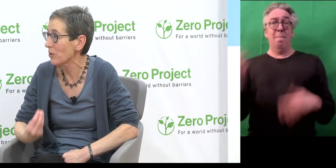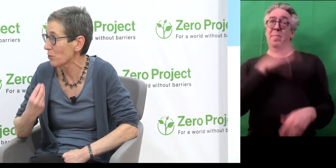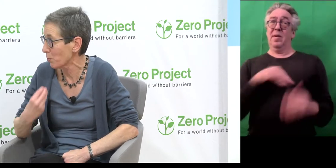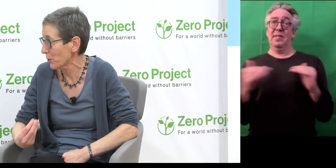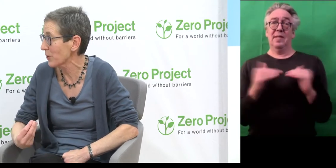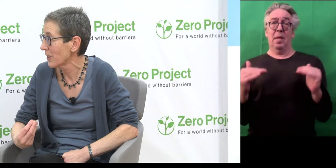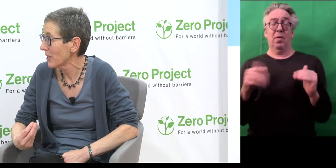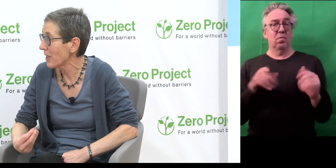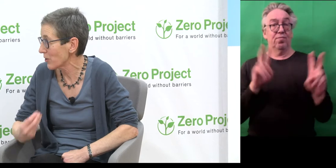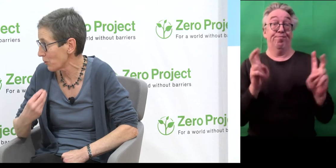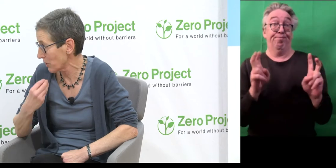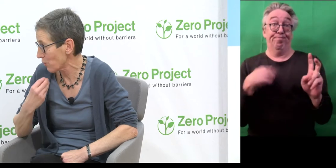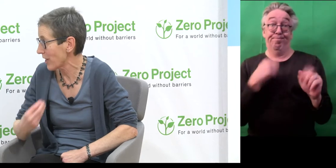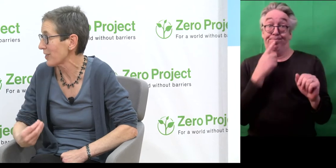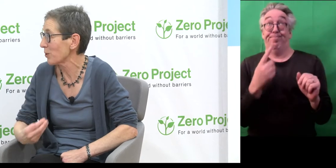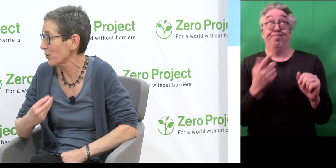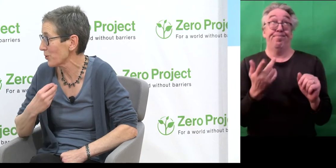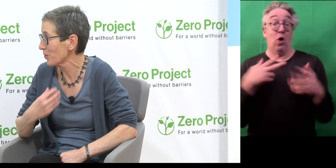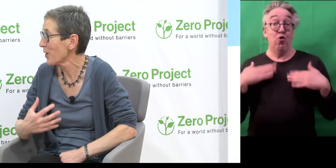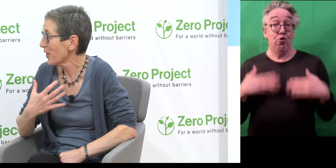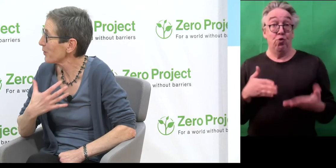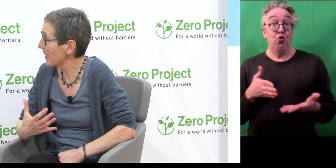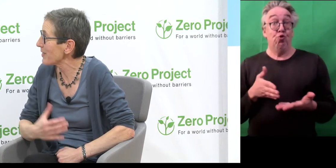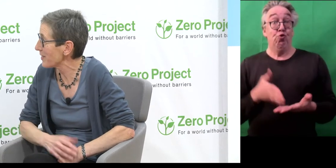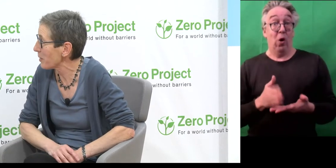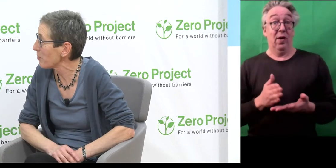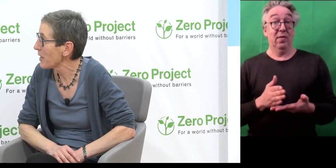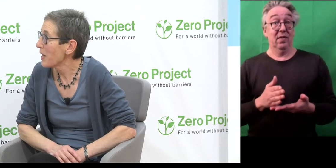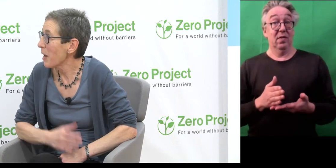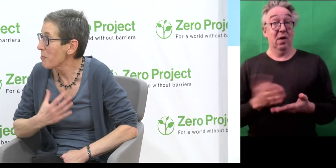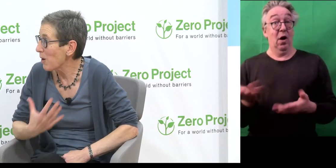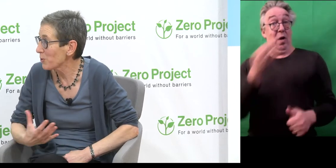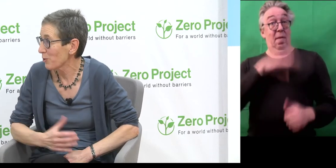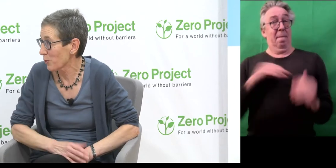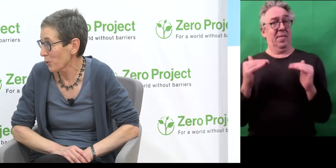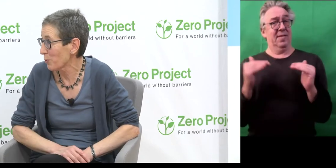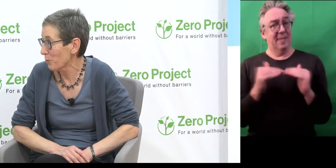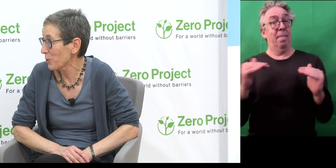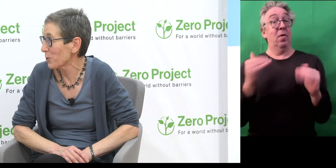right to work, and it's a human right also to get the same amount